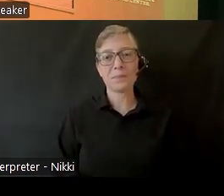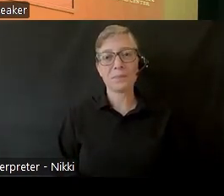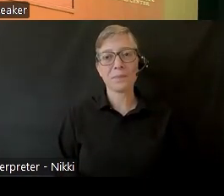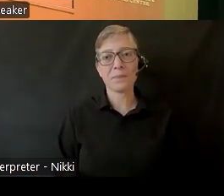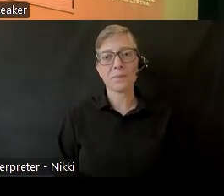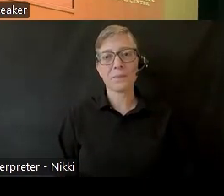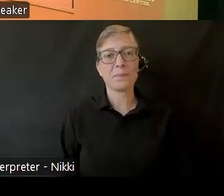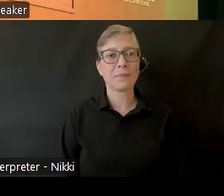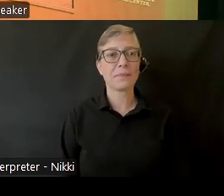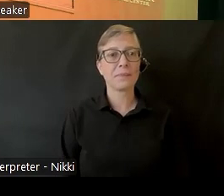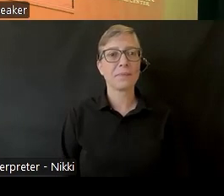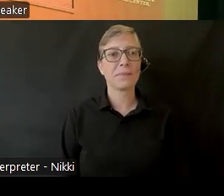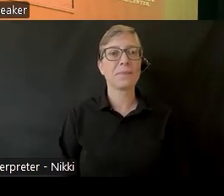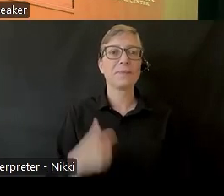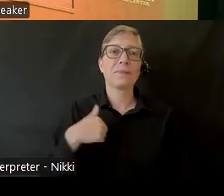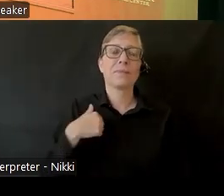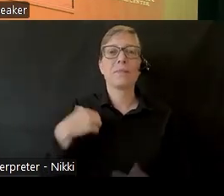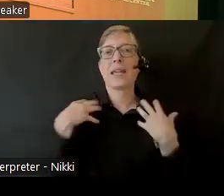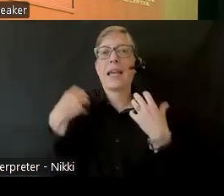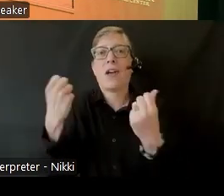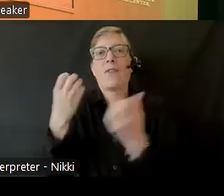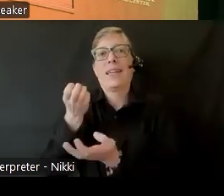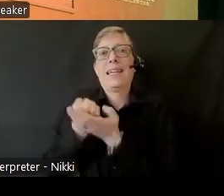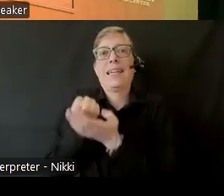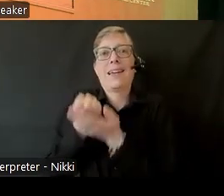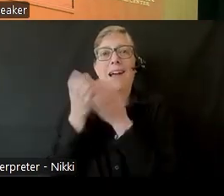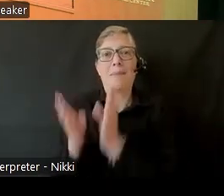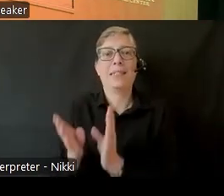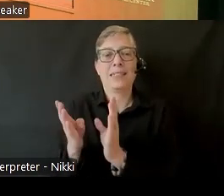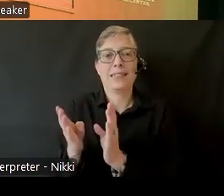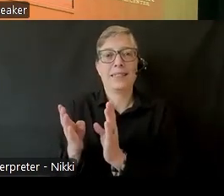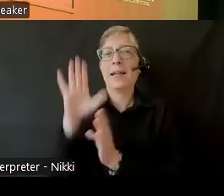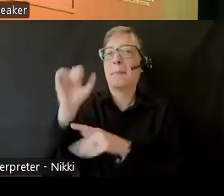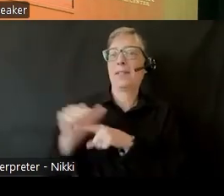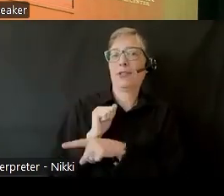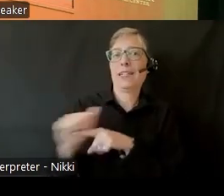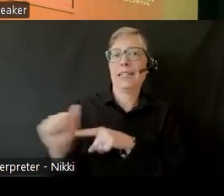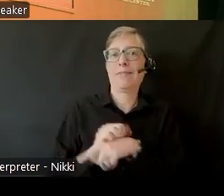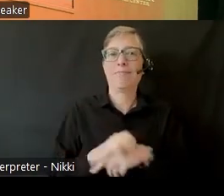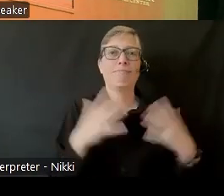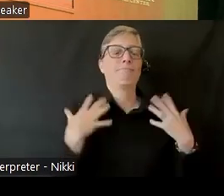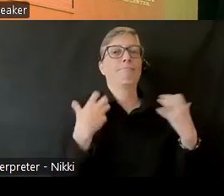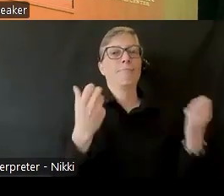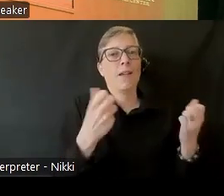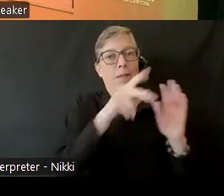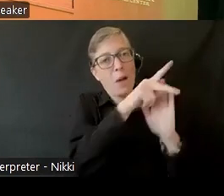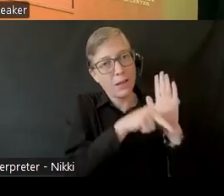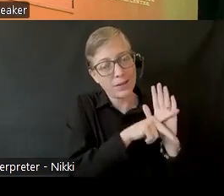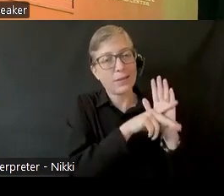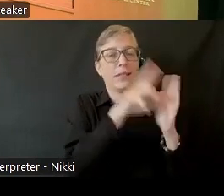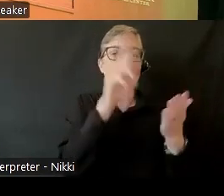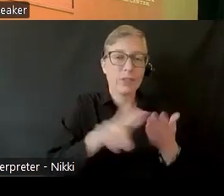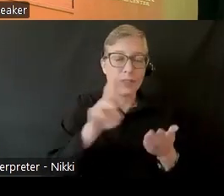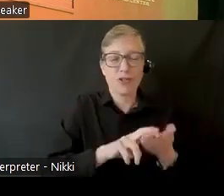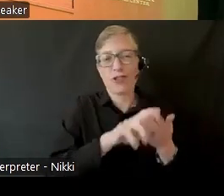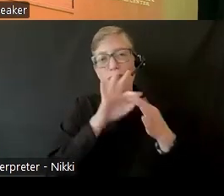So I'm a health economist by training, health service researcher, health policy, and what it really boils down to, and